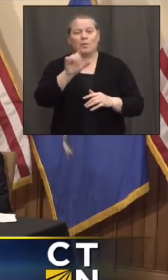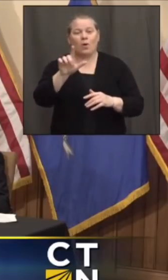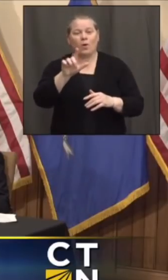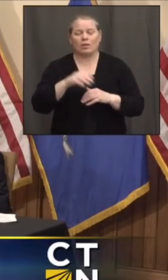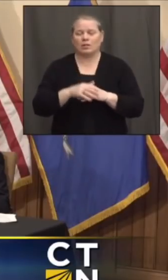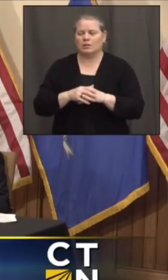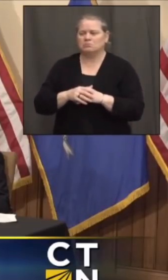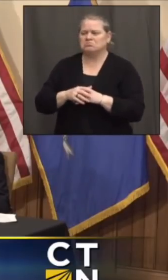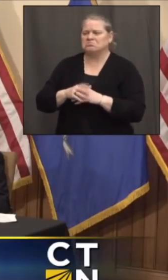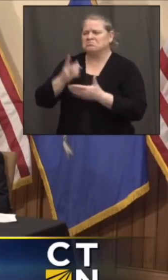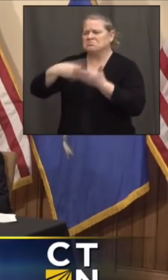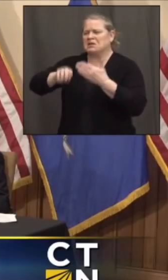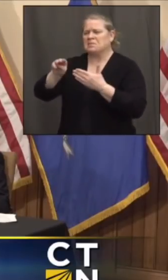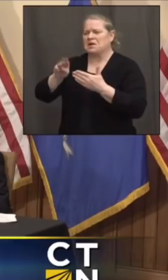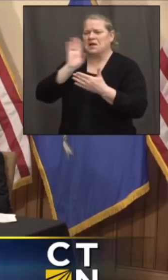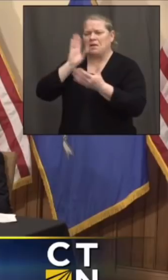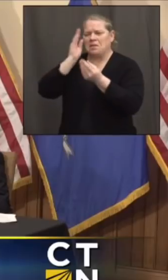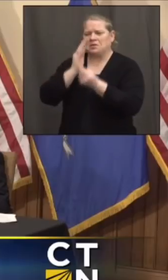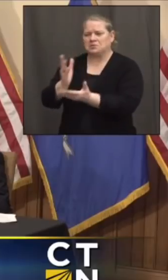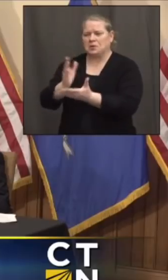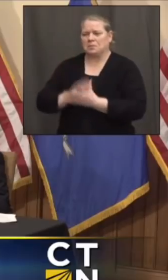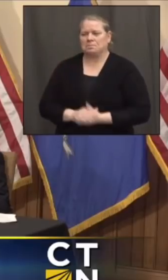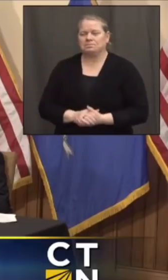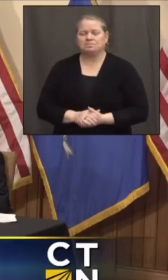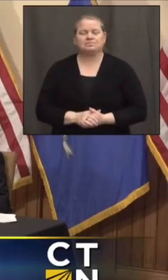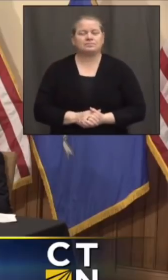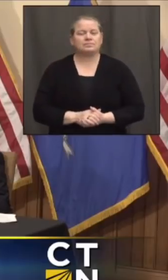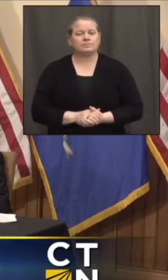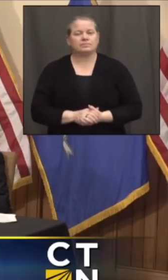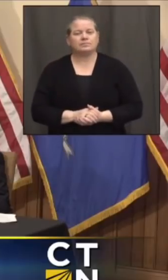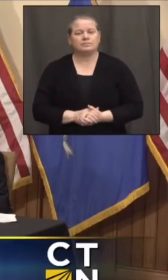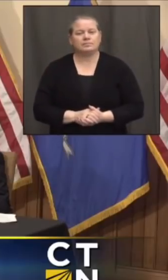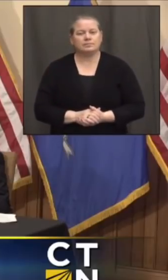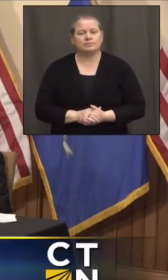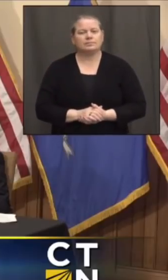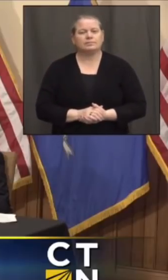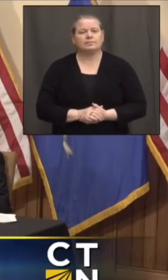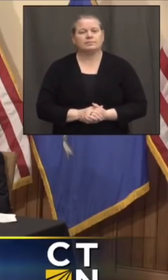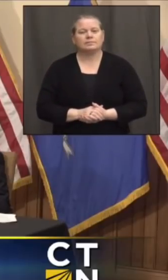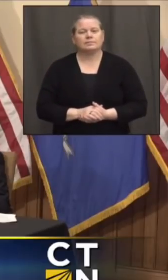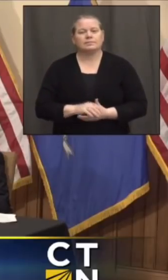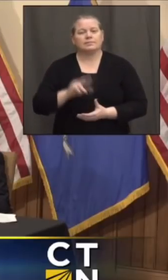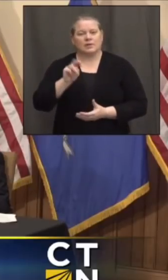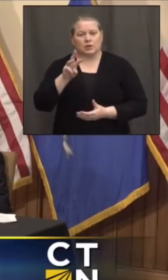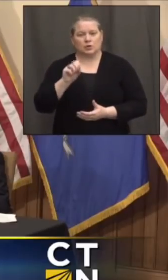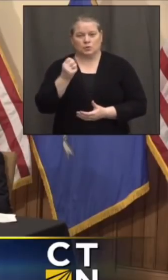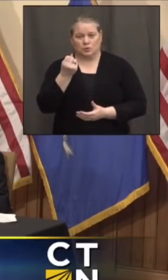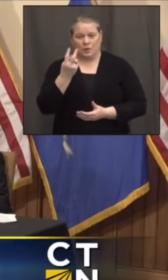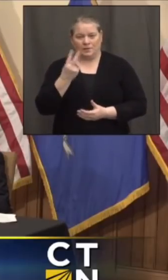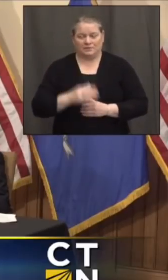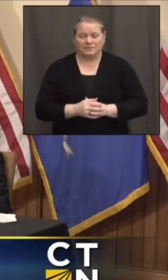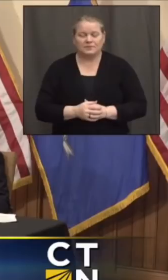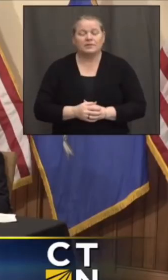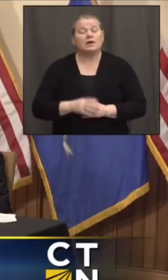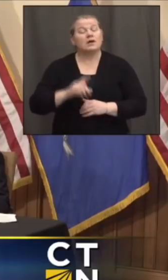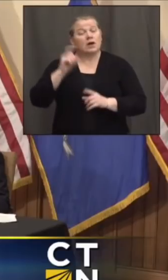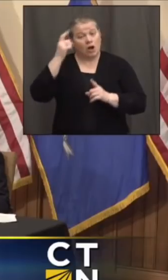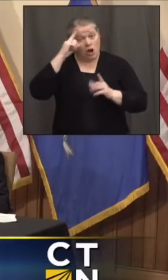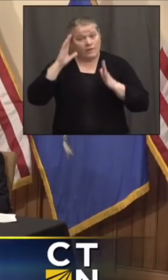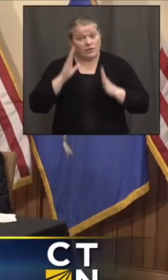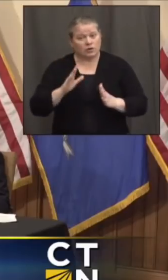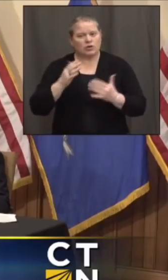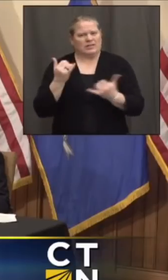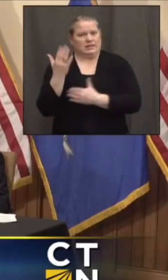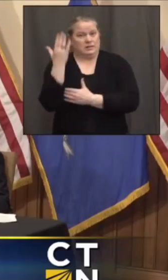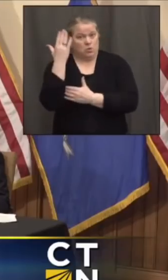Governor. This morning, your corrections commissioner told lawmakers that a pretty alarming number of his